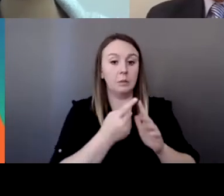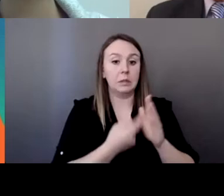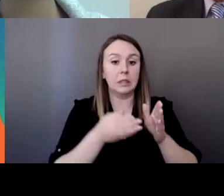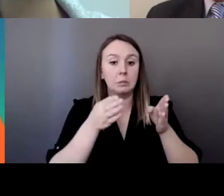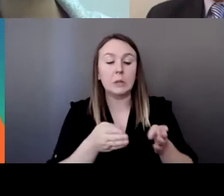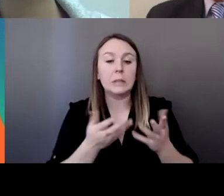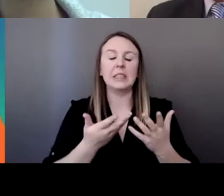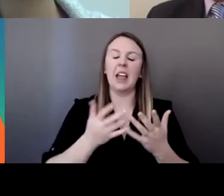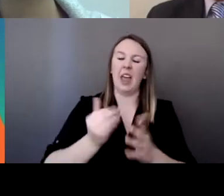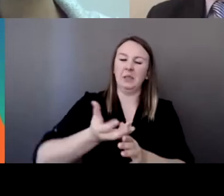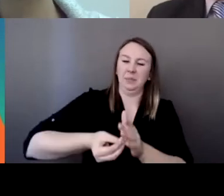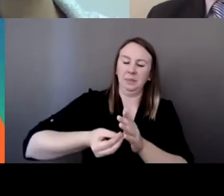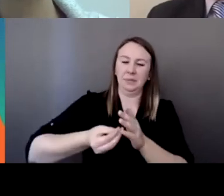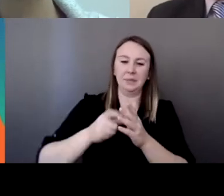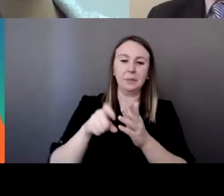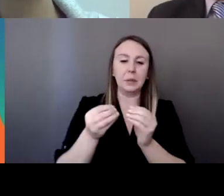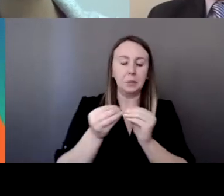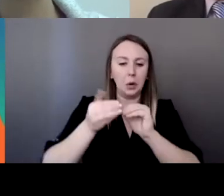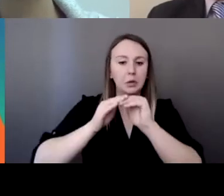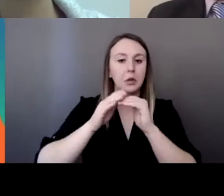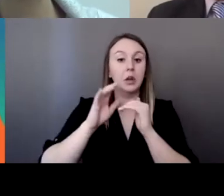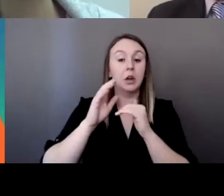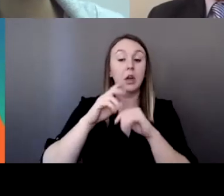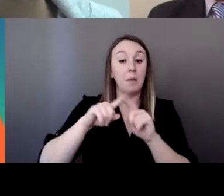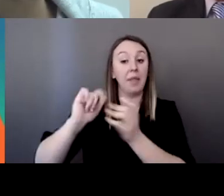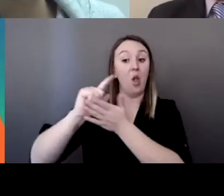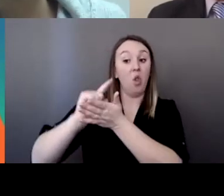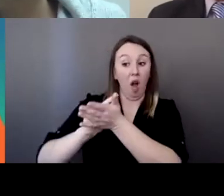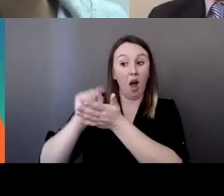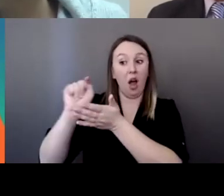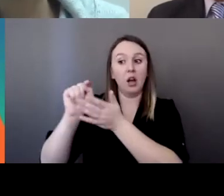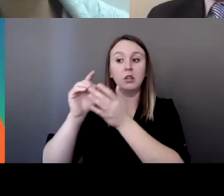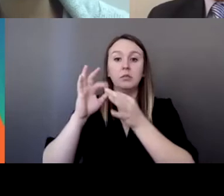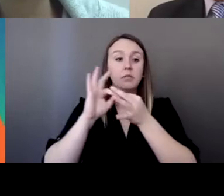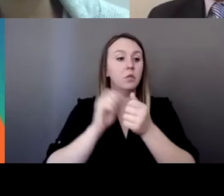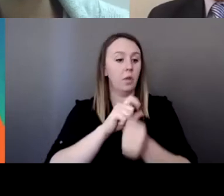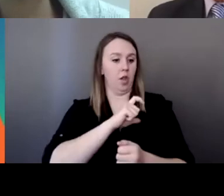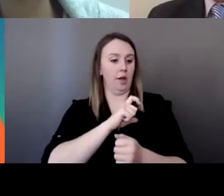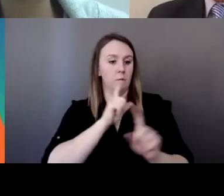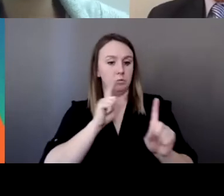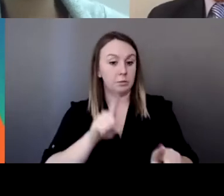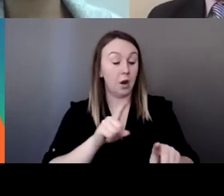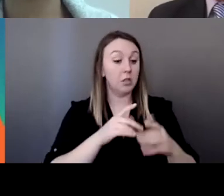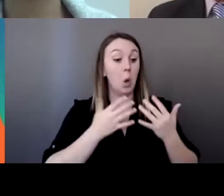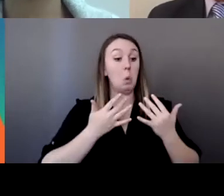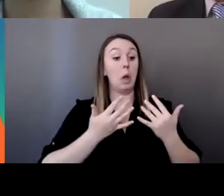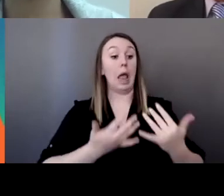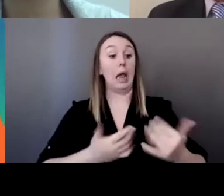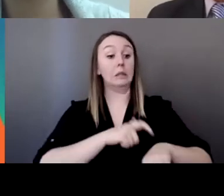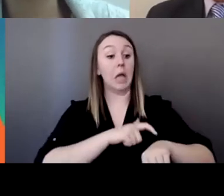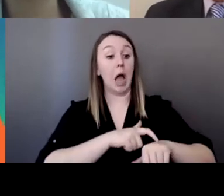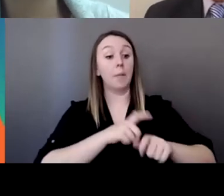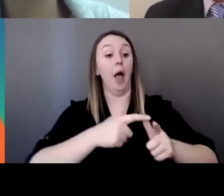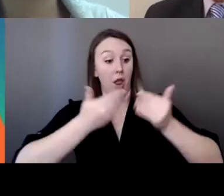These laws deal specifically with law enforcement response, the fact that there's no waiting period, what response has